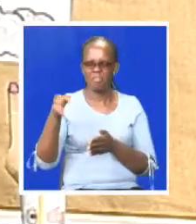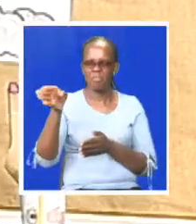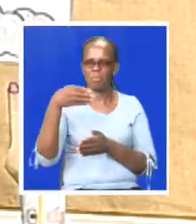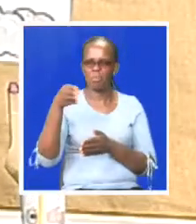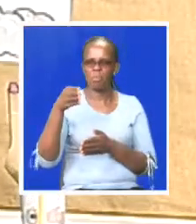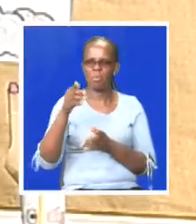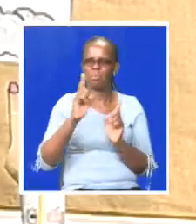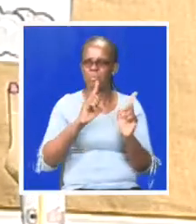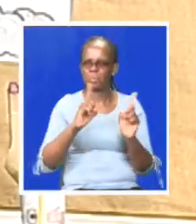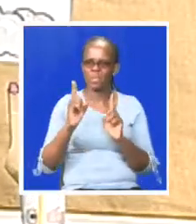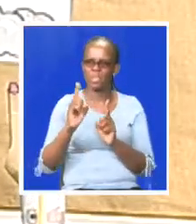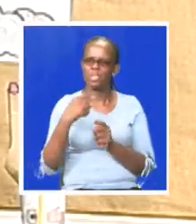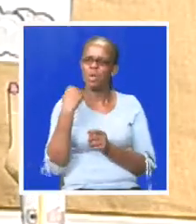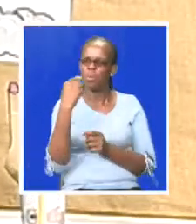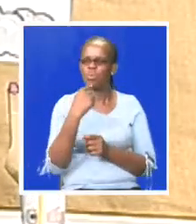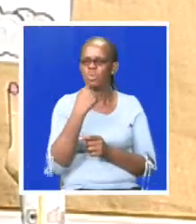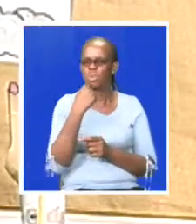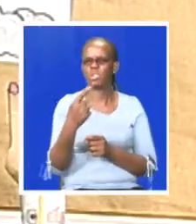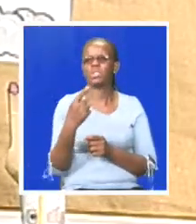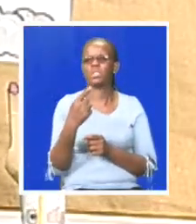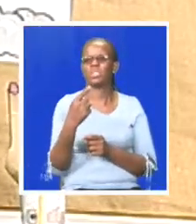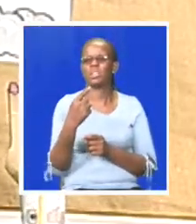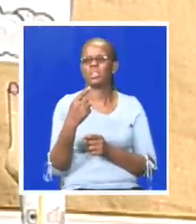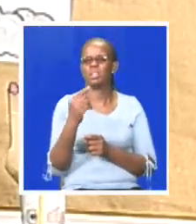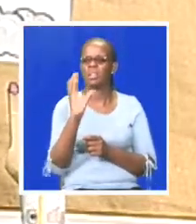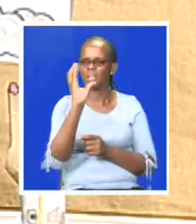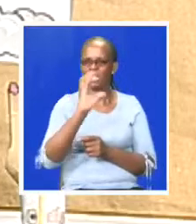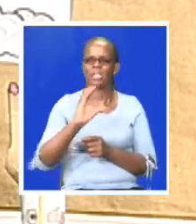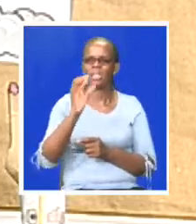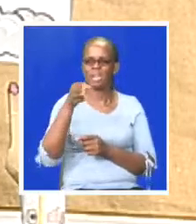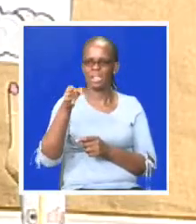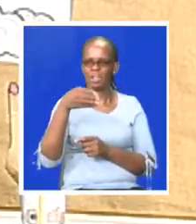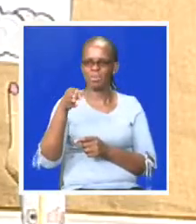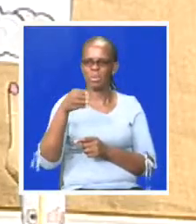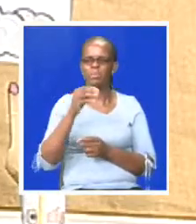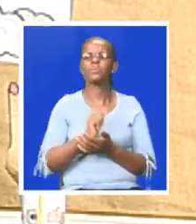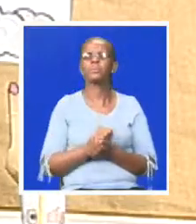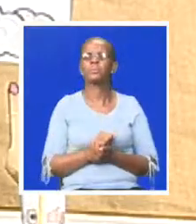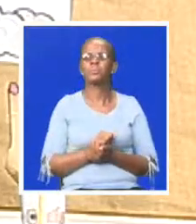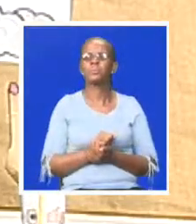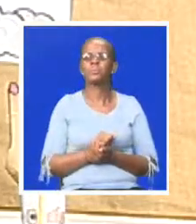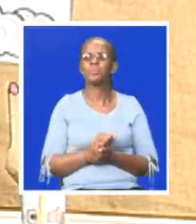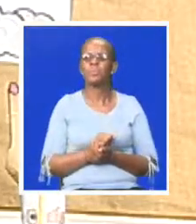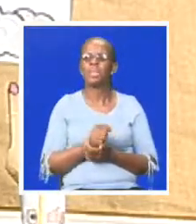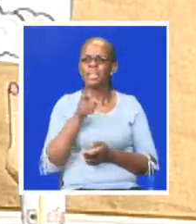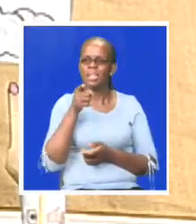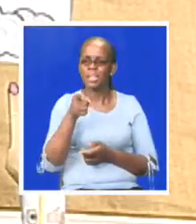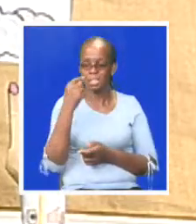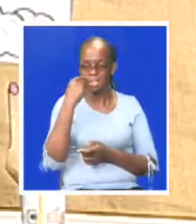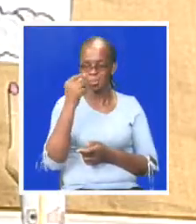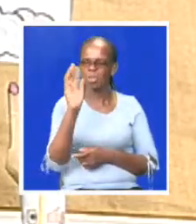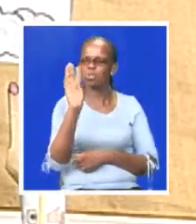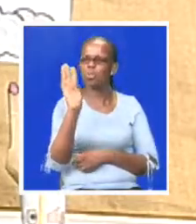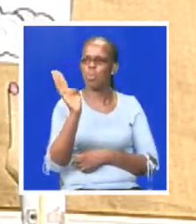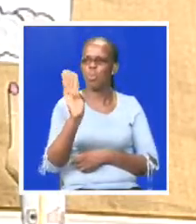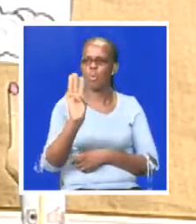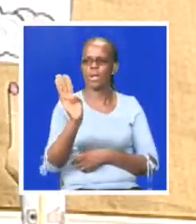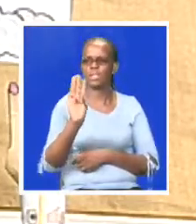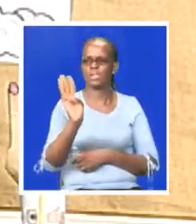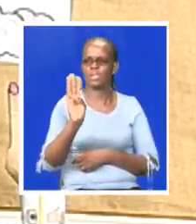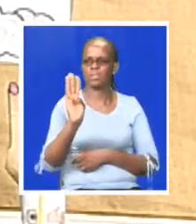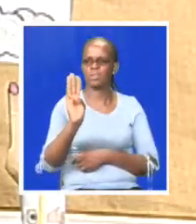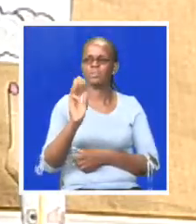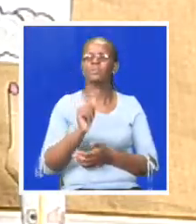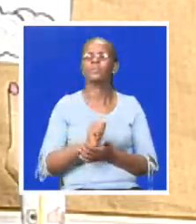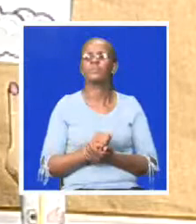is this? Someone is saying it is. Yes, this sheet of paper is white. The color of the